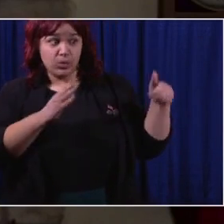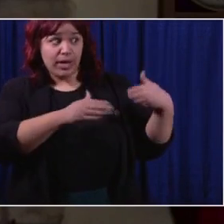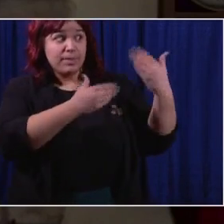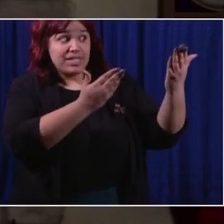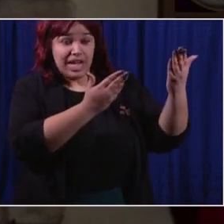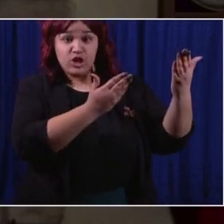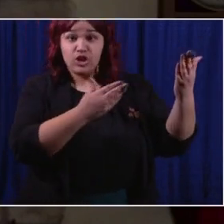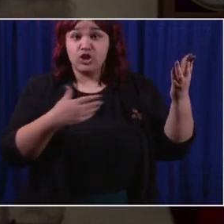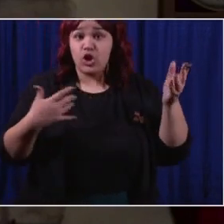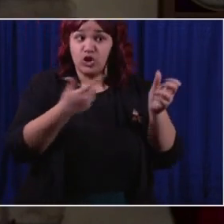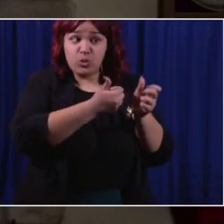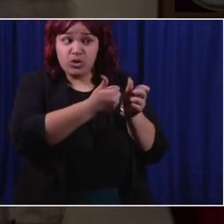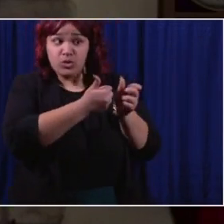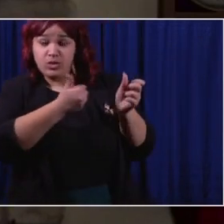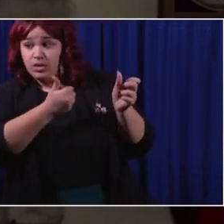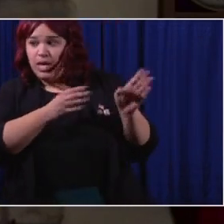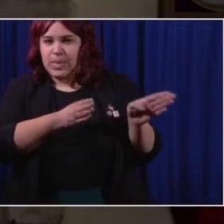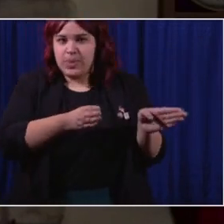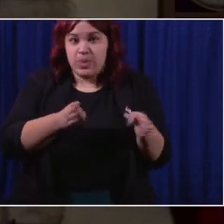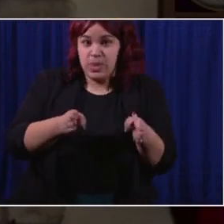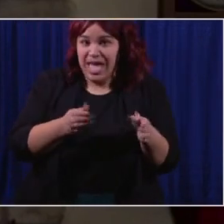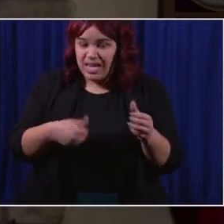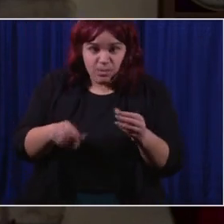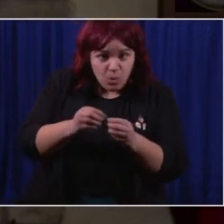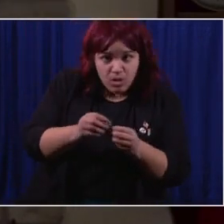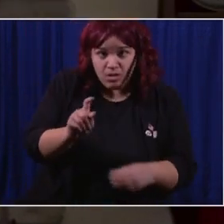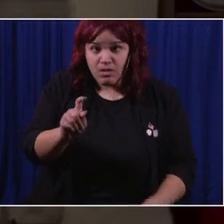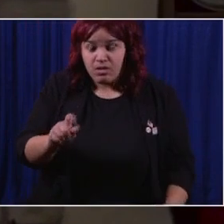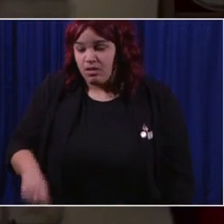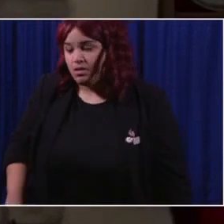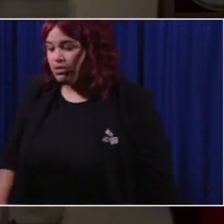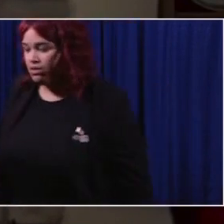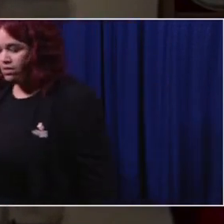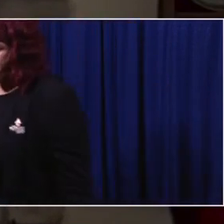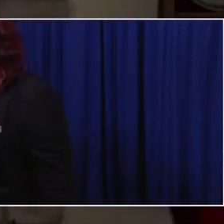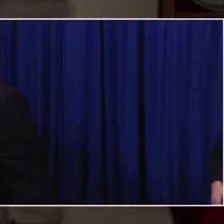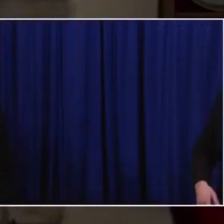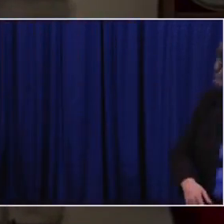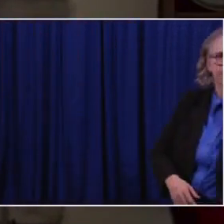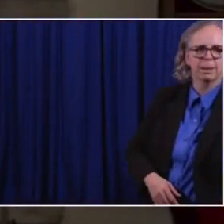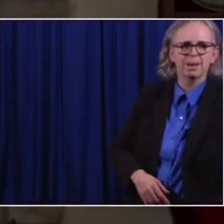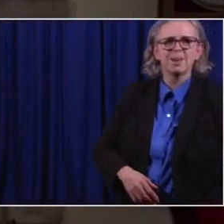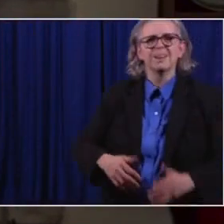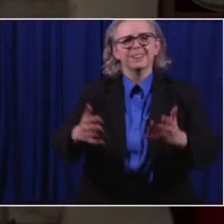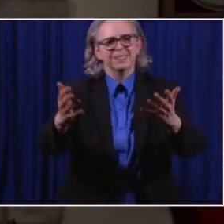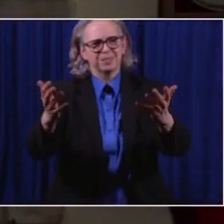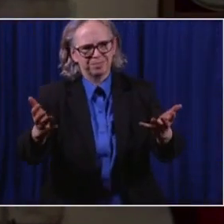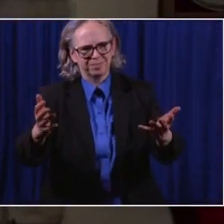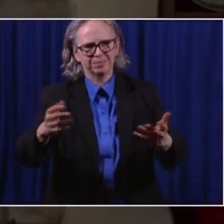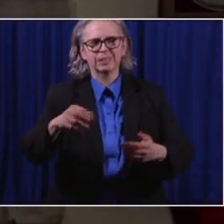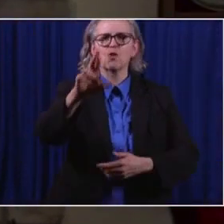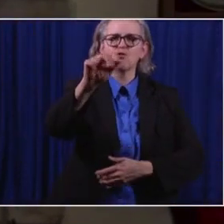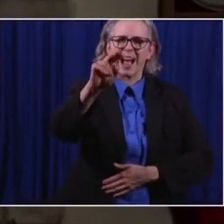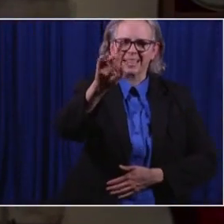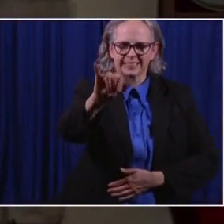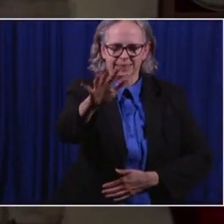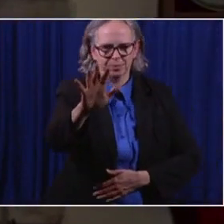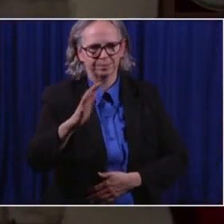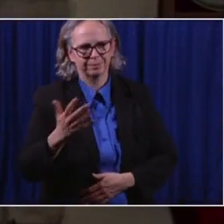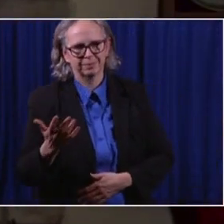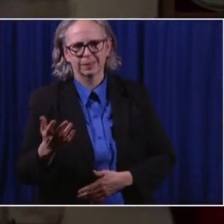that to age 65 and over? Well, Randy, certainly people can argue one way